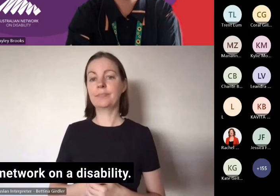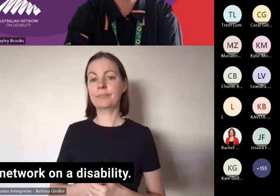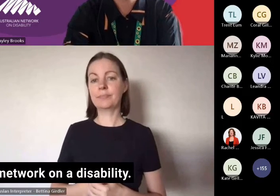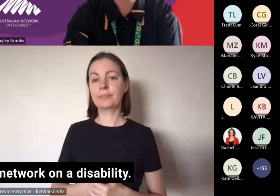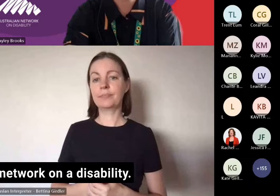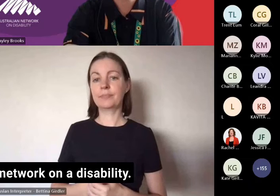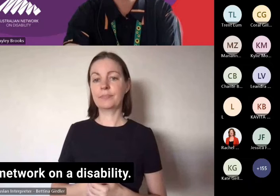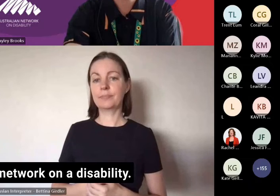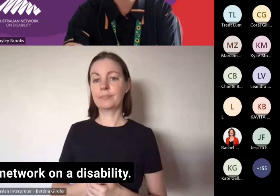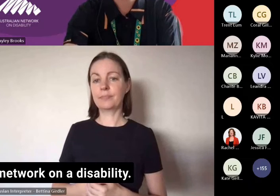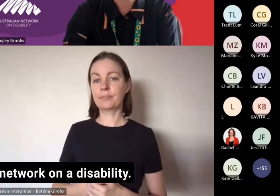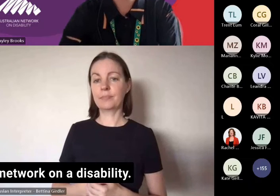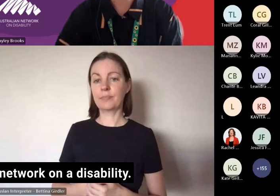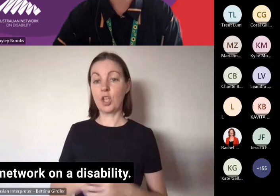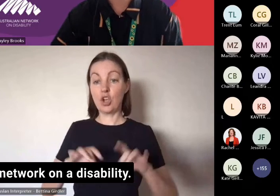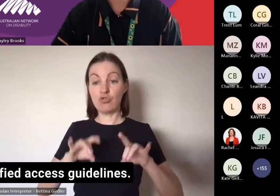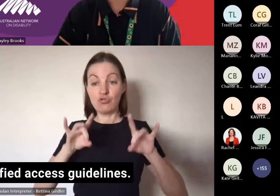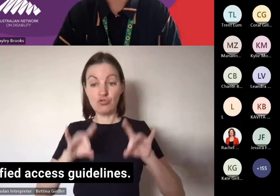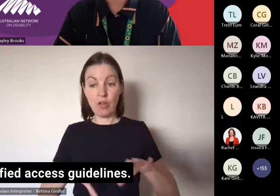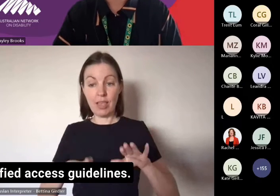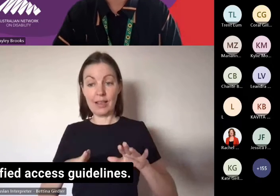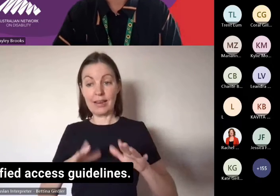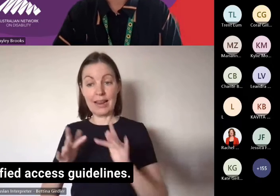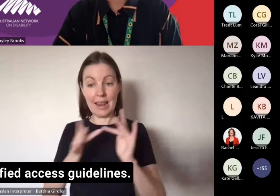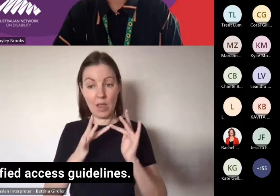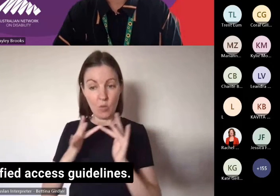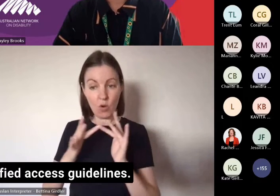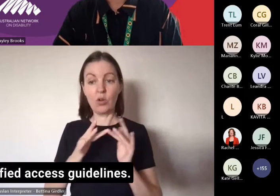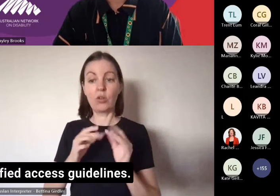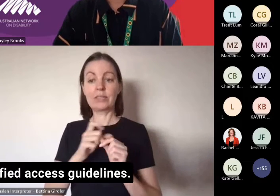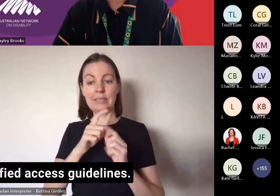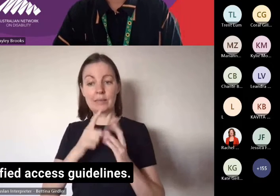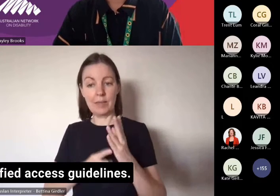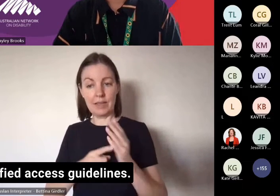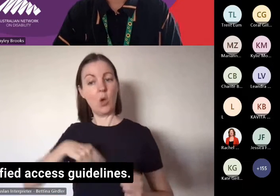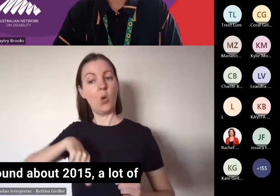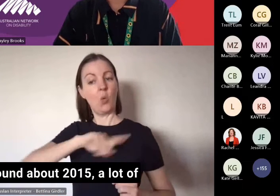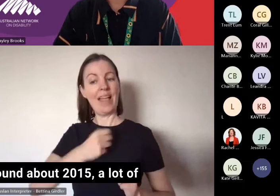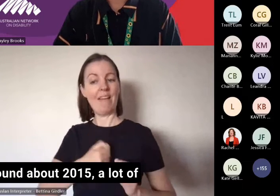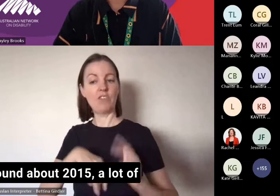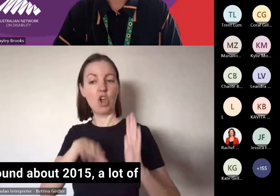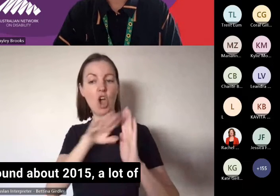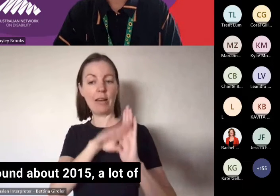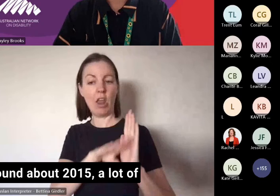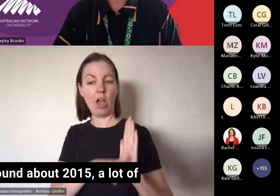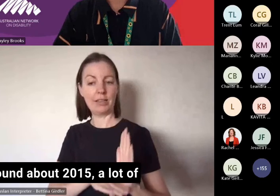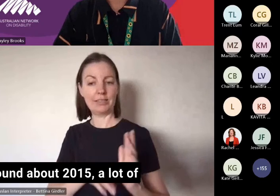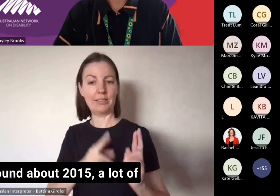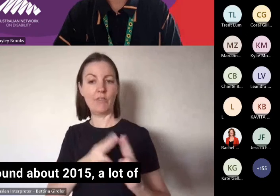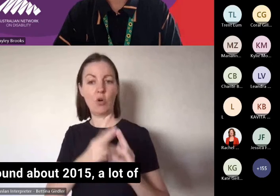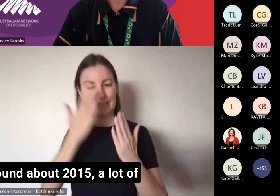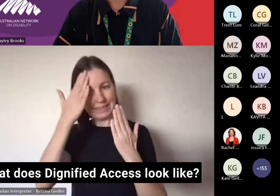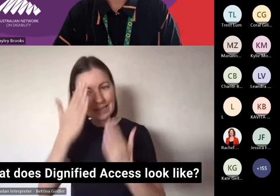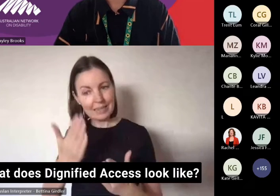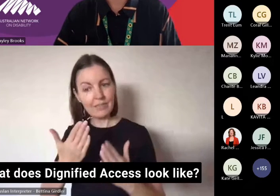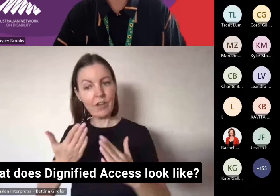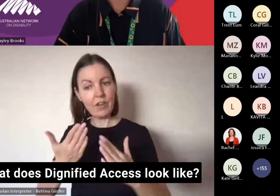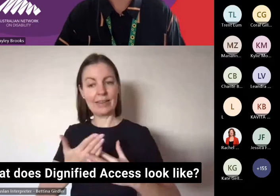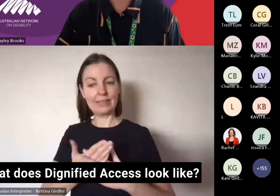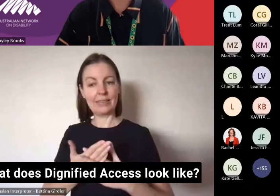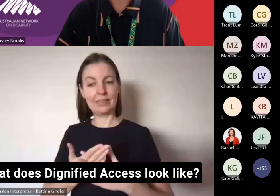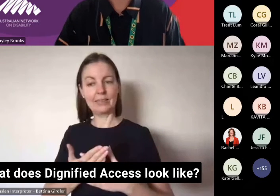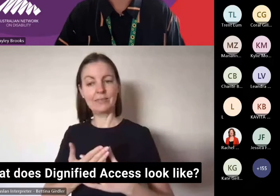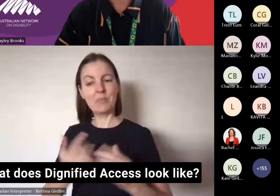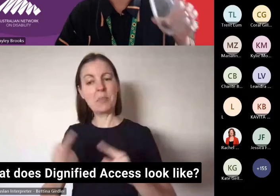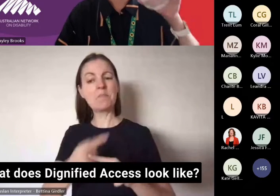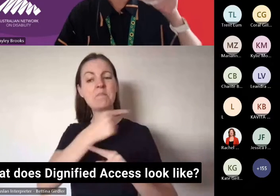So we've, at Australian Network on Disability, we have Dignified Access Guidelines. So I think in around about 2015, a lot of work was